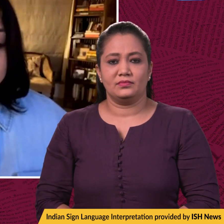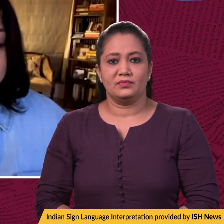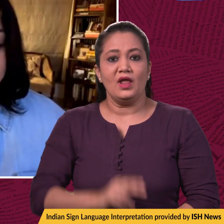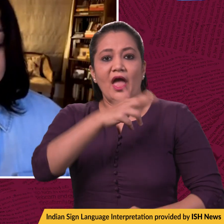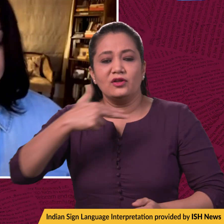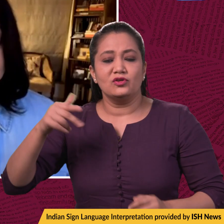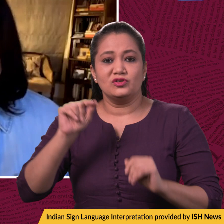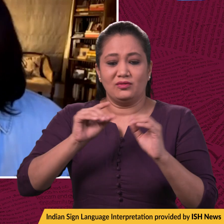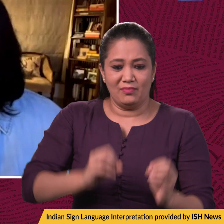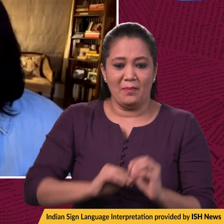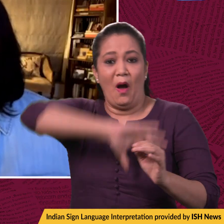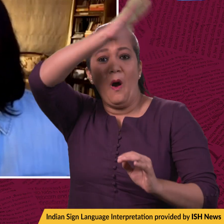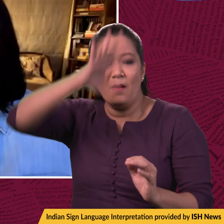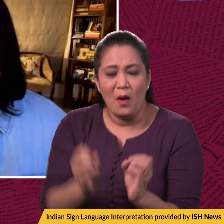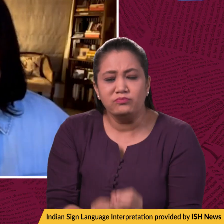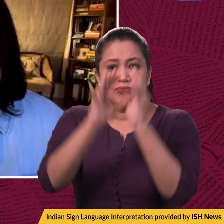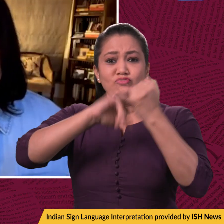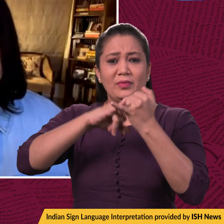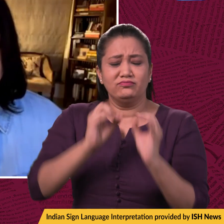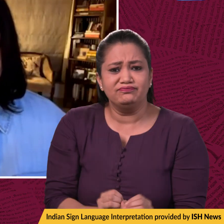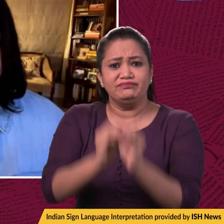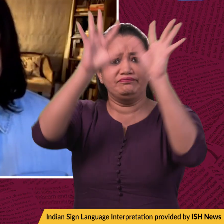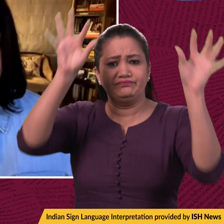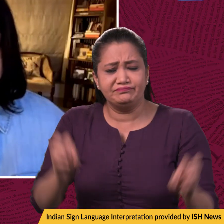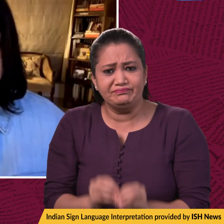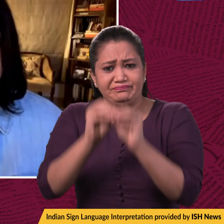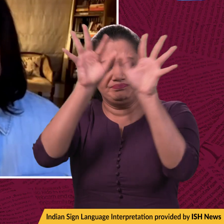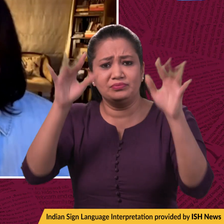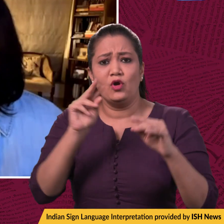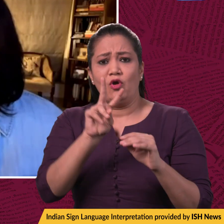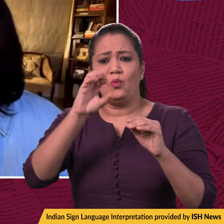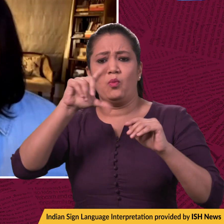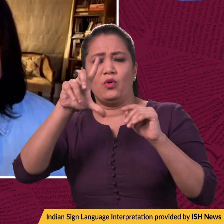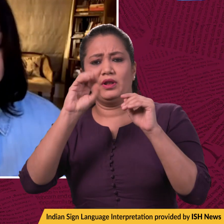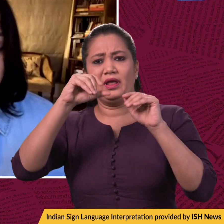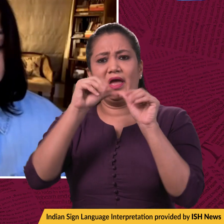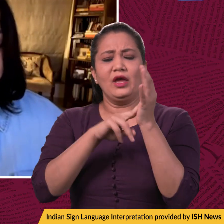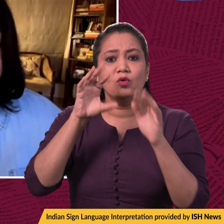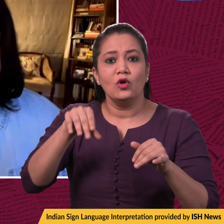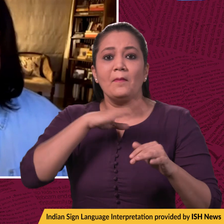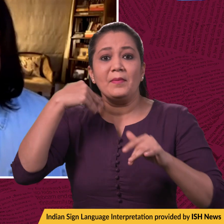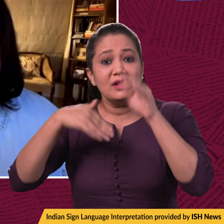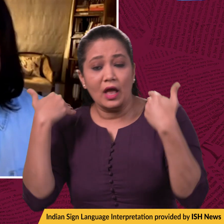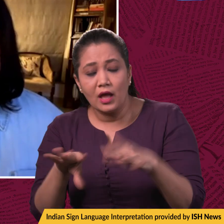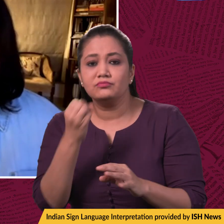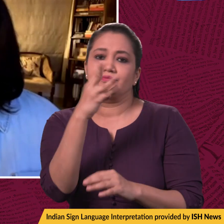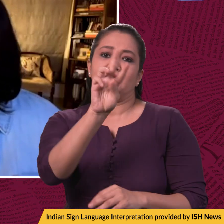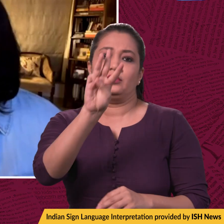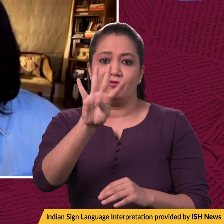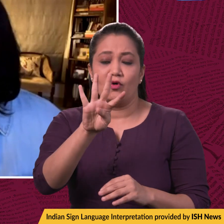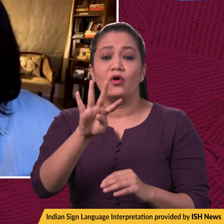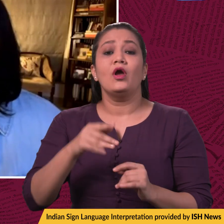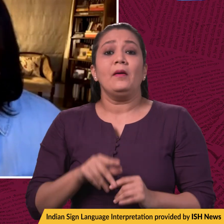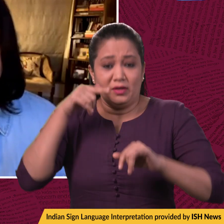Indonesia's Mount Sumeru has been active again on Monday as the death toll from the volcanic eruption is now 34. Search operations are underway